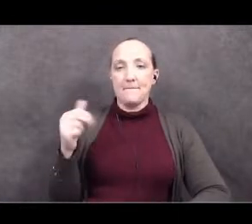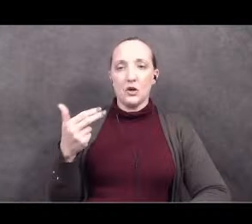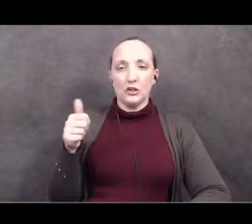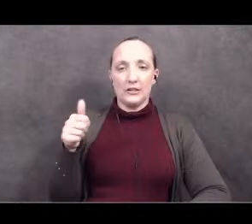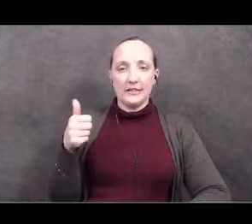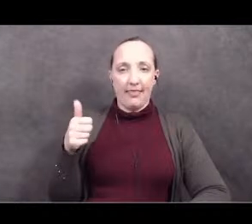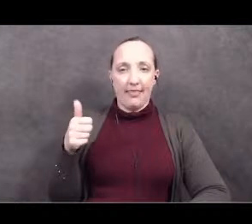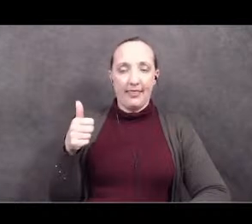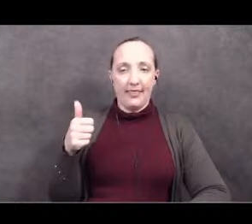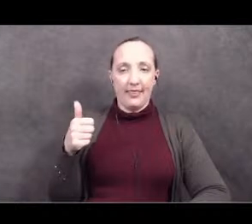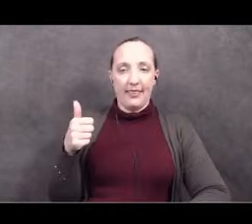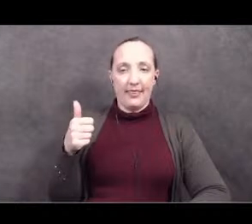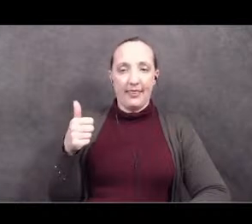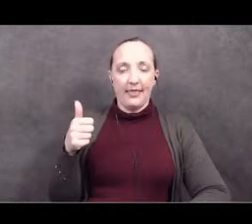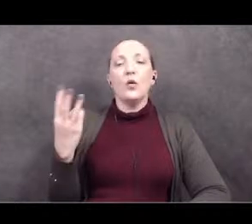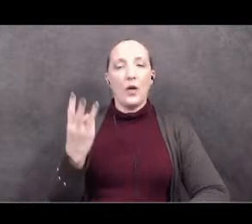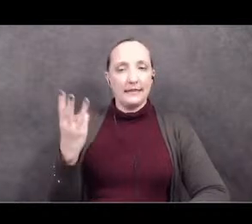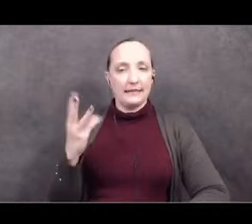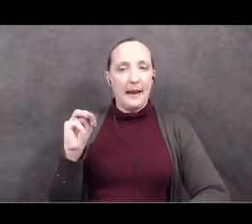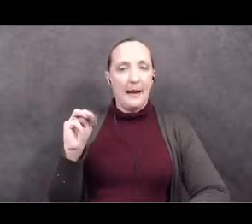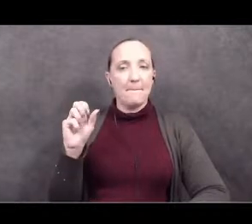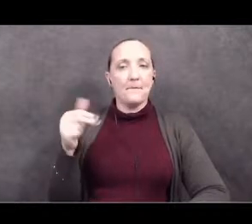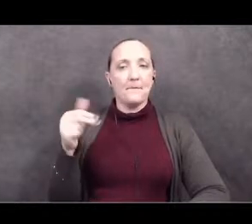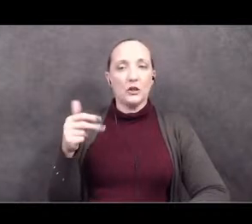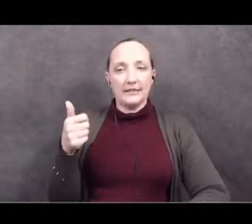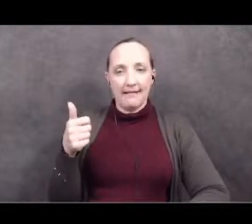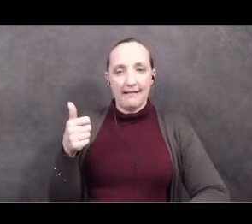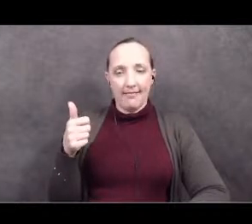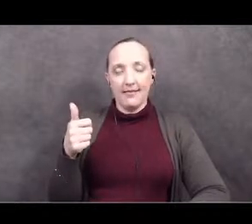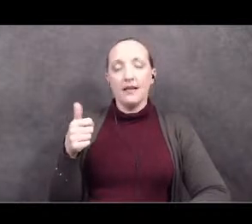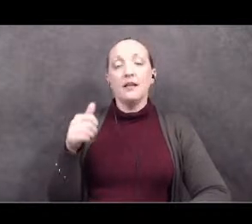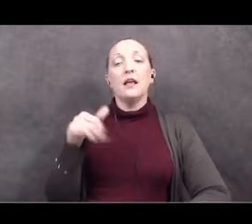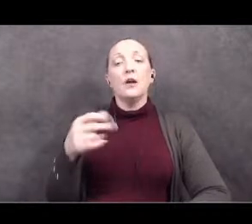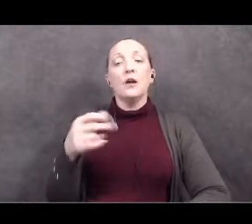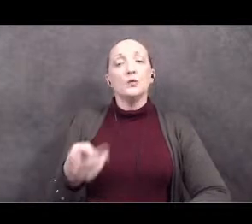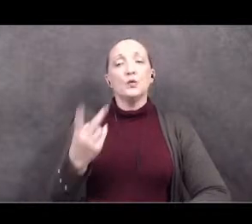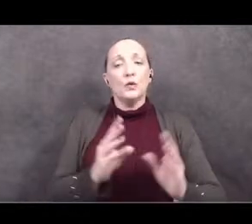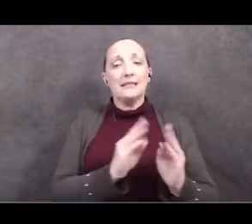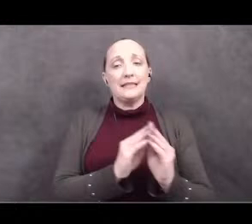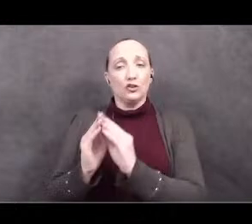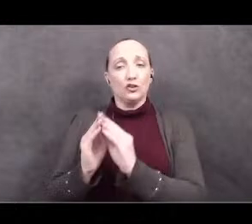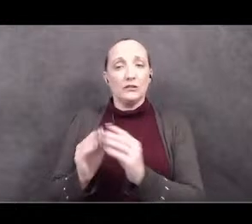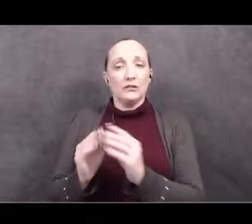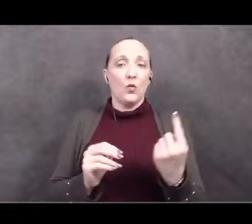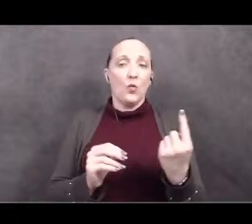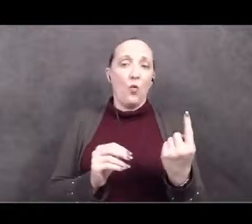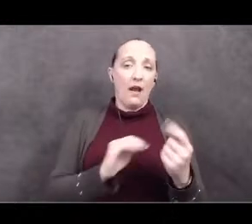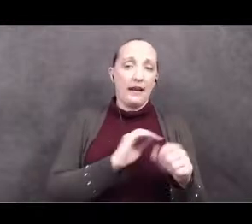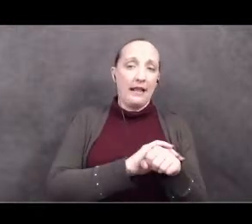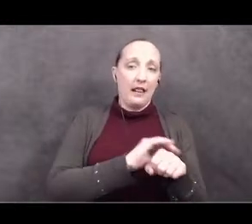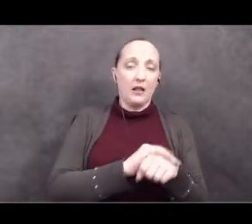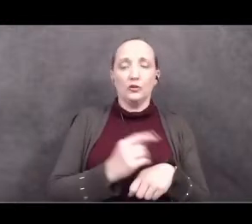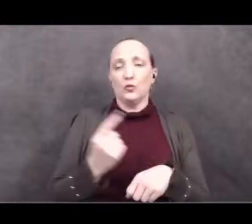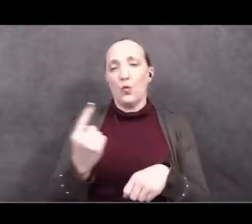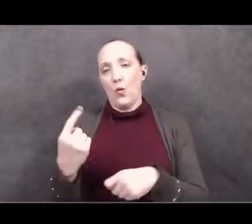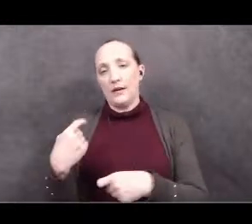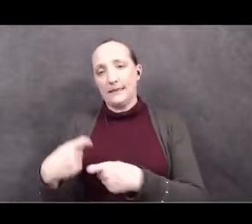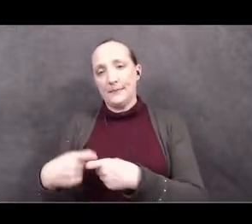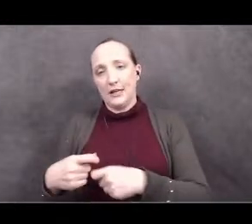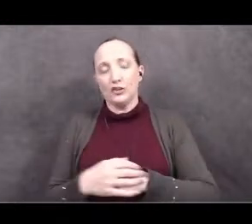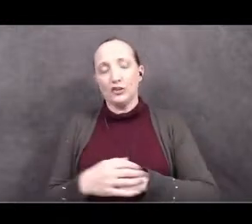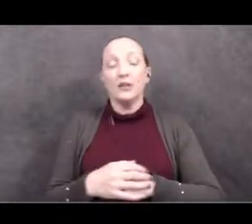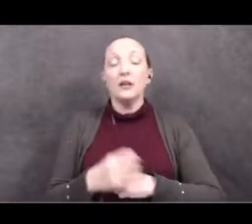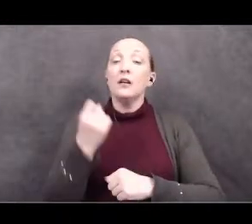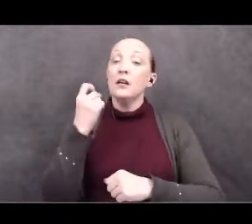Wednesday March 10th and we're going to be hosting two sessions one's going to be in English and one is going to be in Spanish uh so the